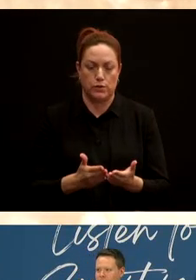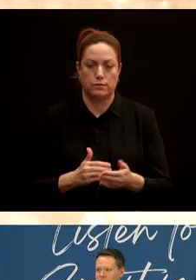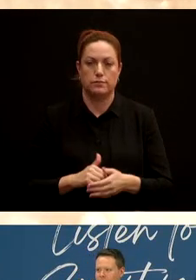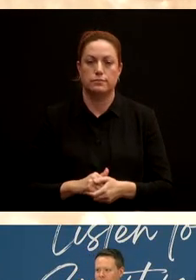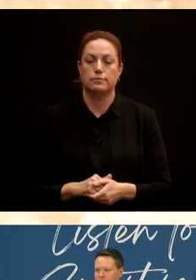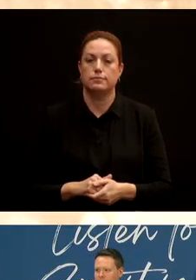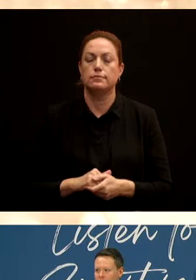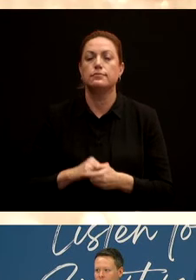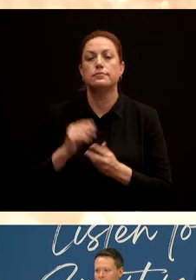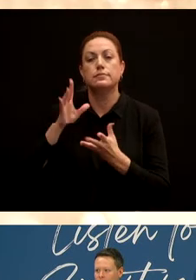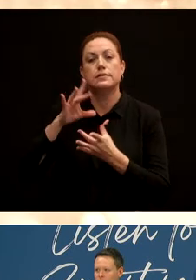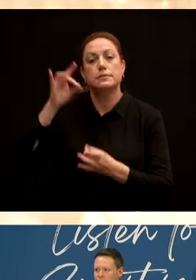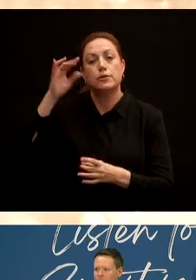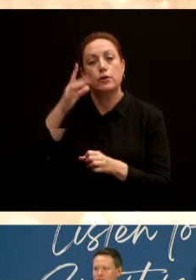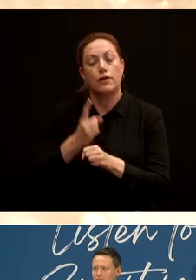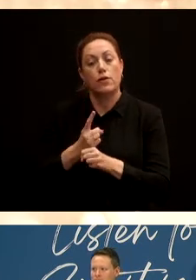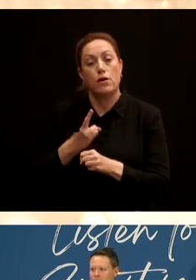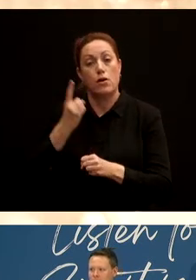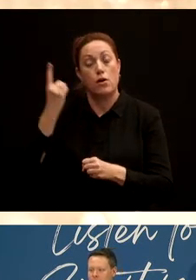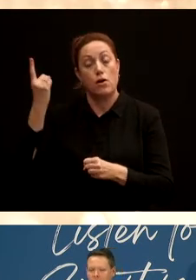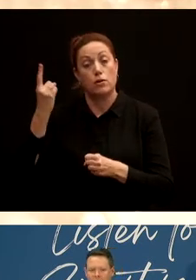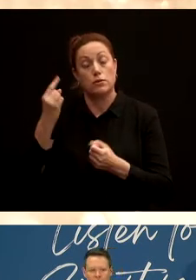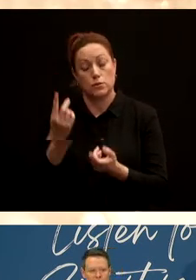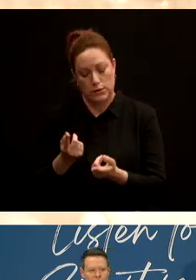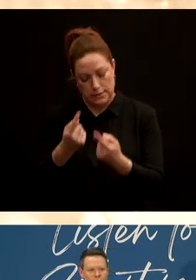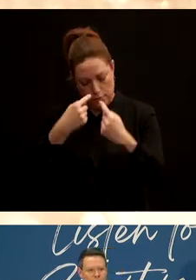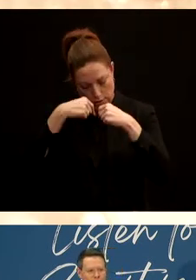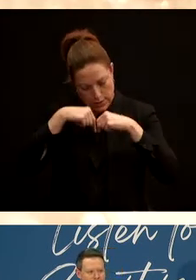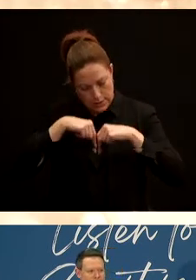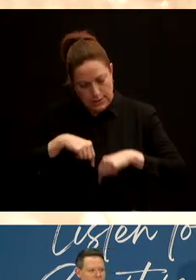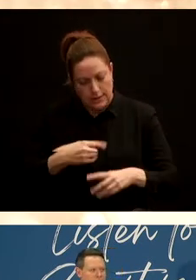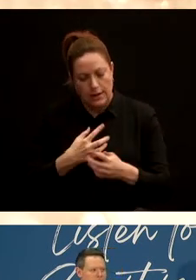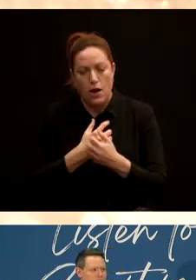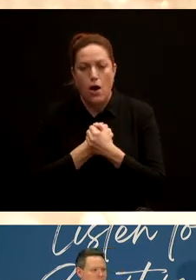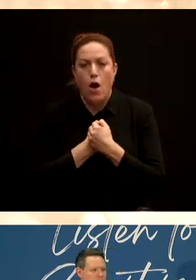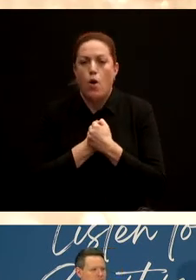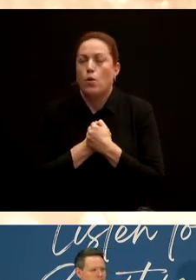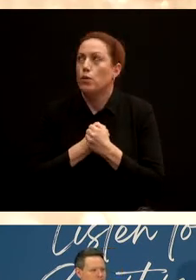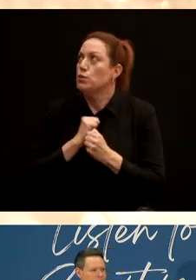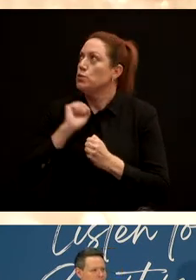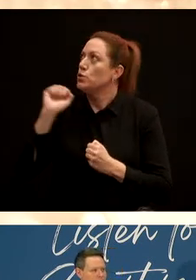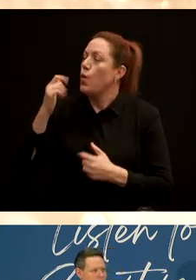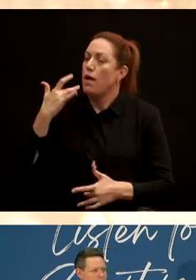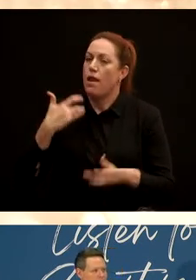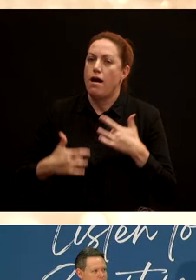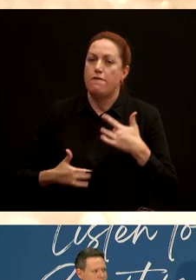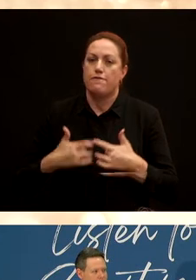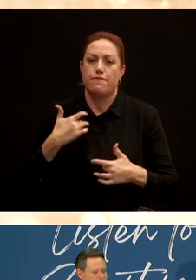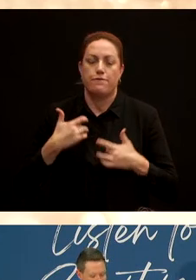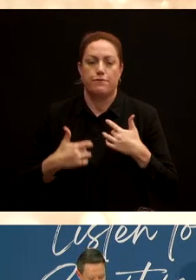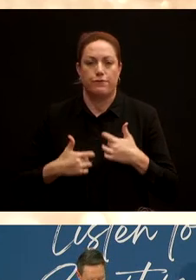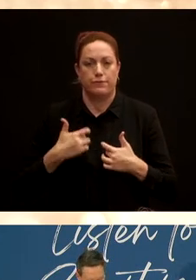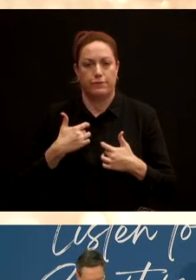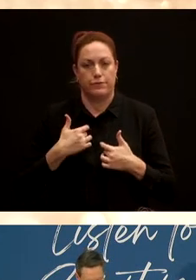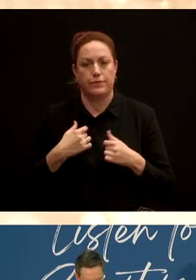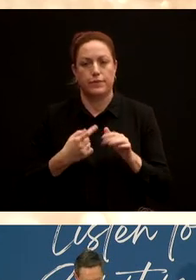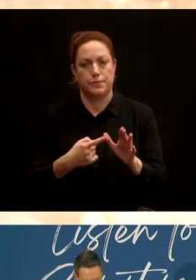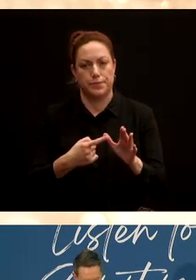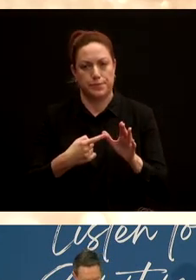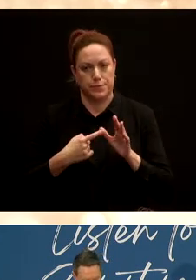God, may we breathe in and hold your life within us.